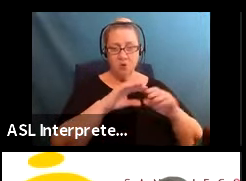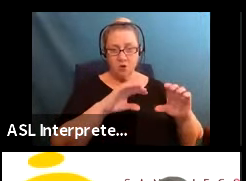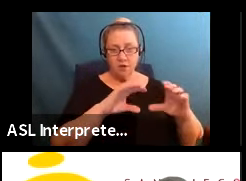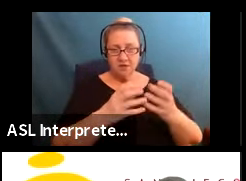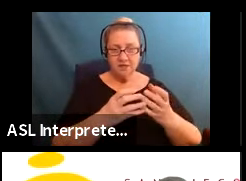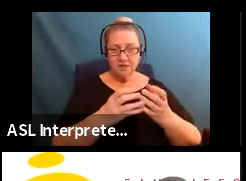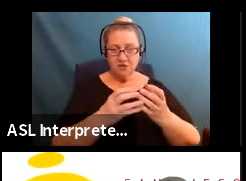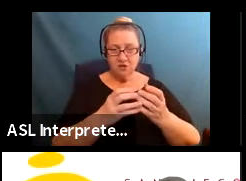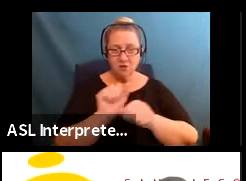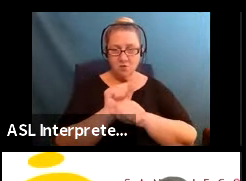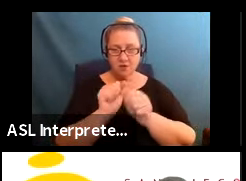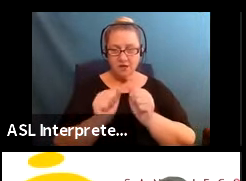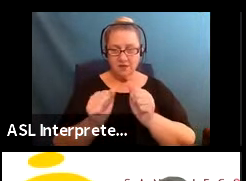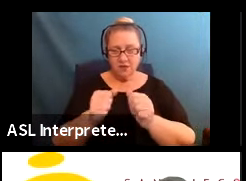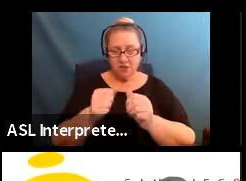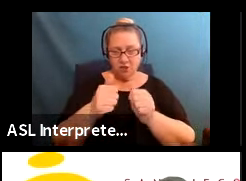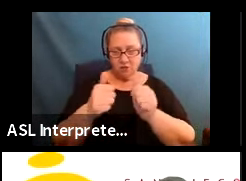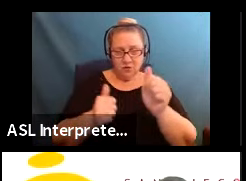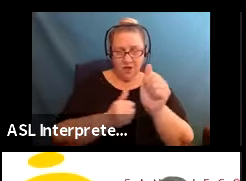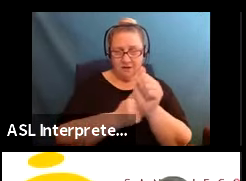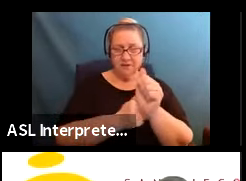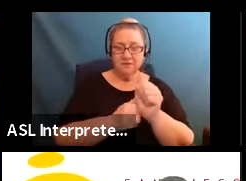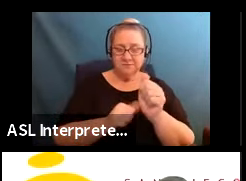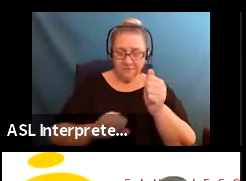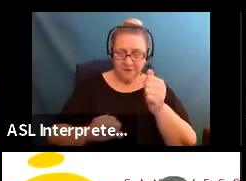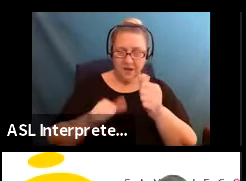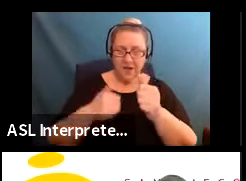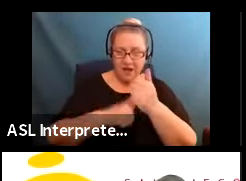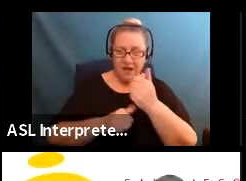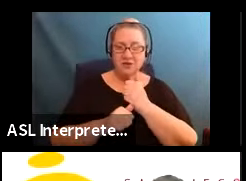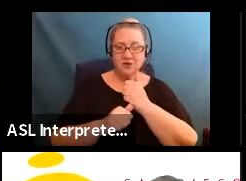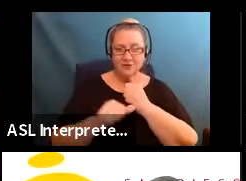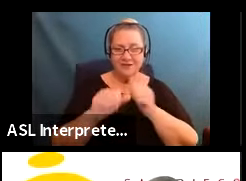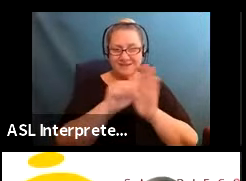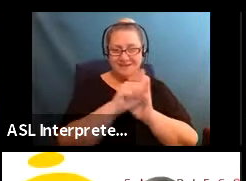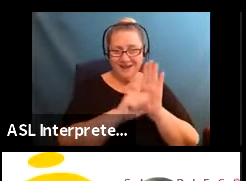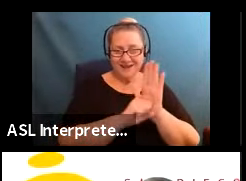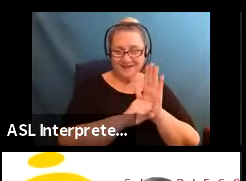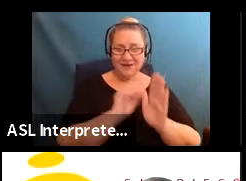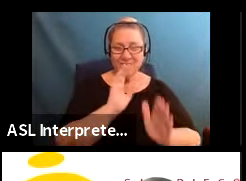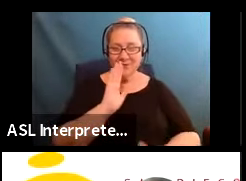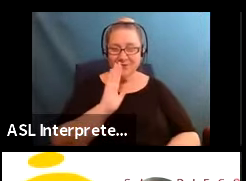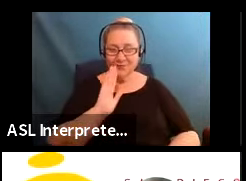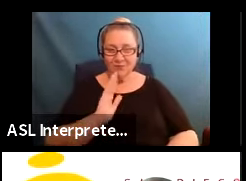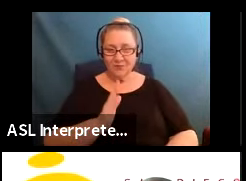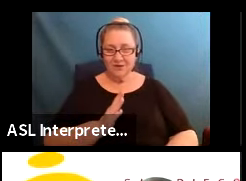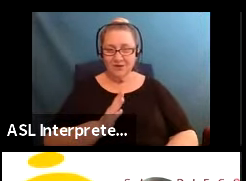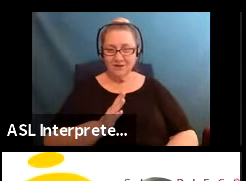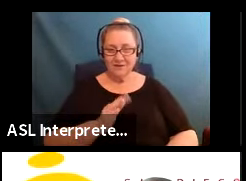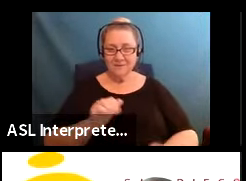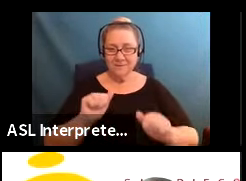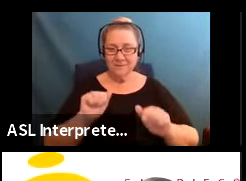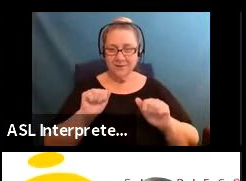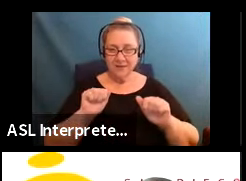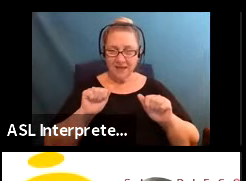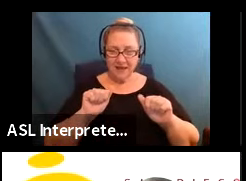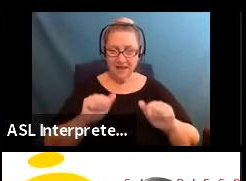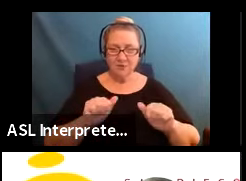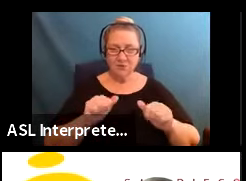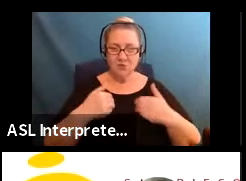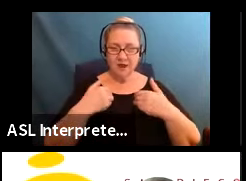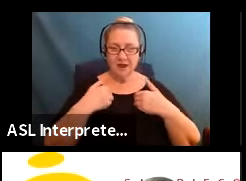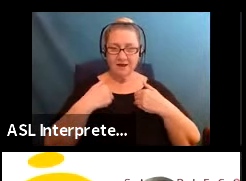the state will be able, and the intermediaries, of course, will be able to have their outreach